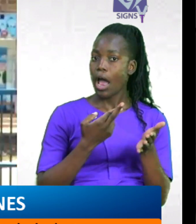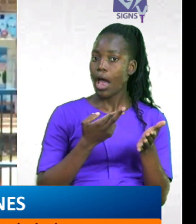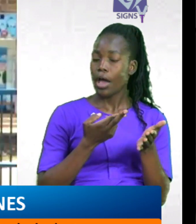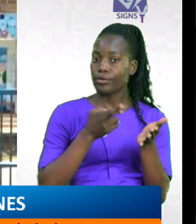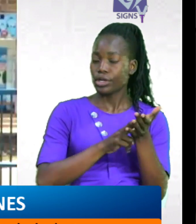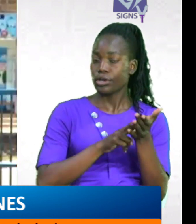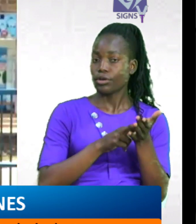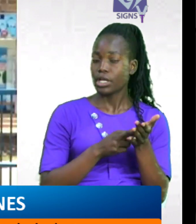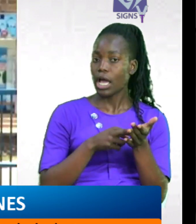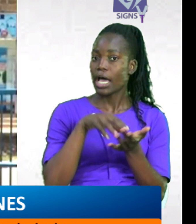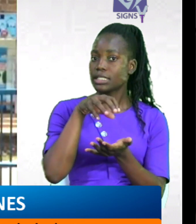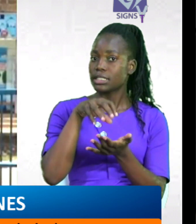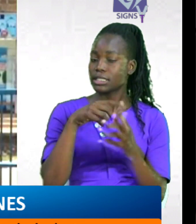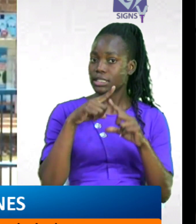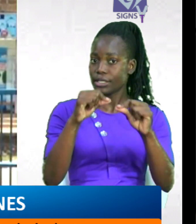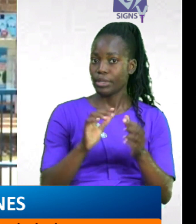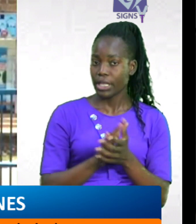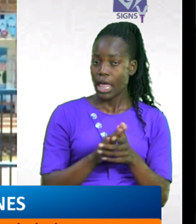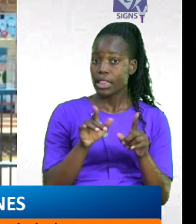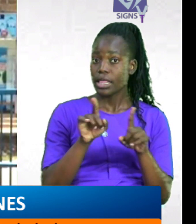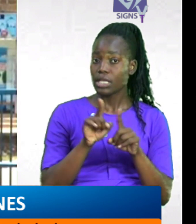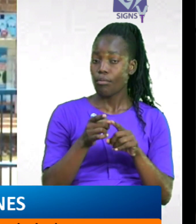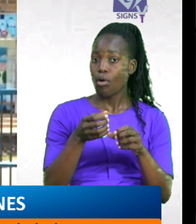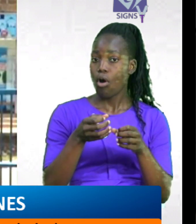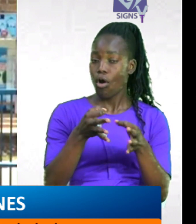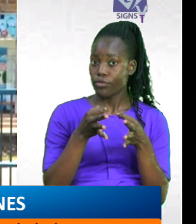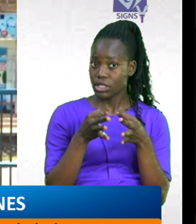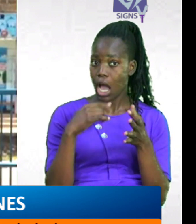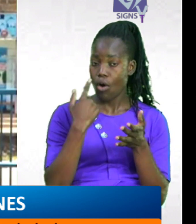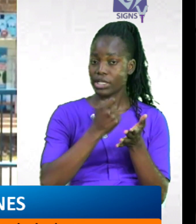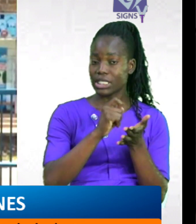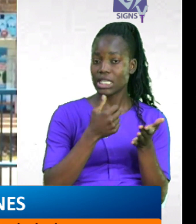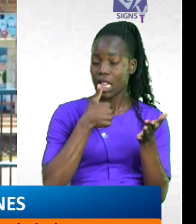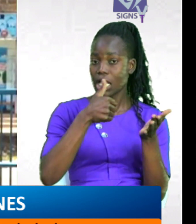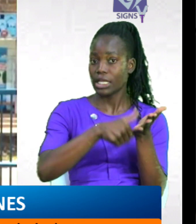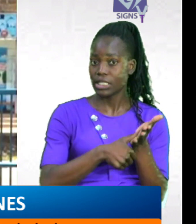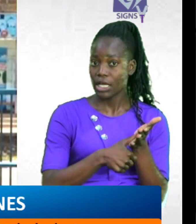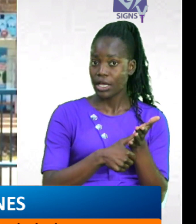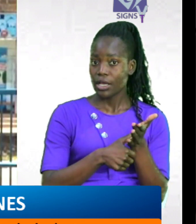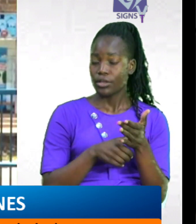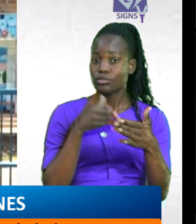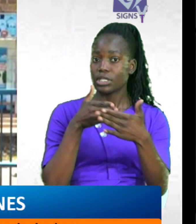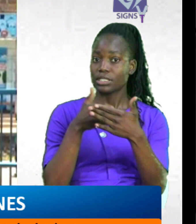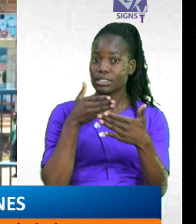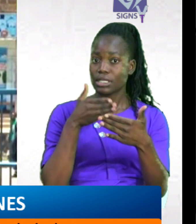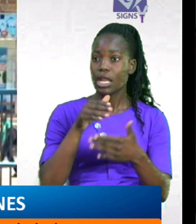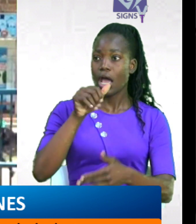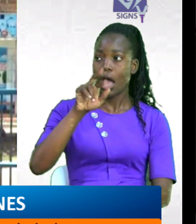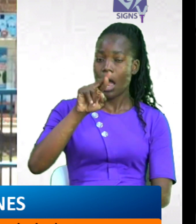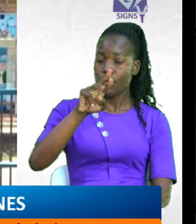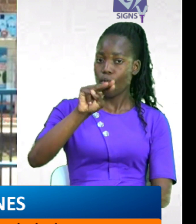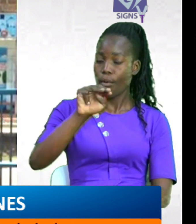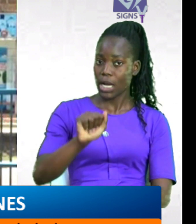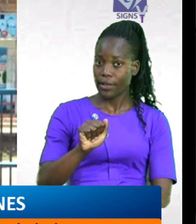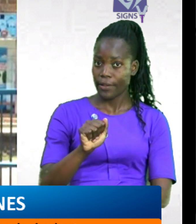Yeah. So I will record a statement if there is need. The same officer who was a senior officer that